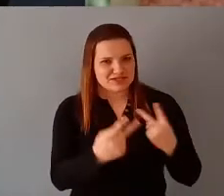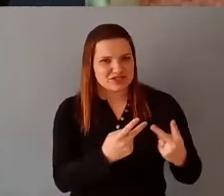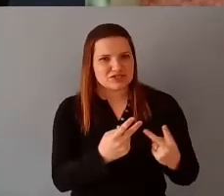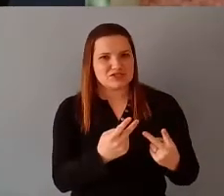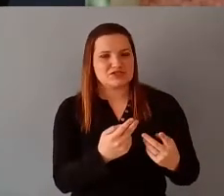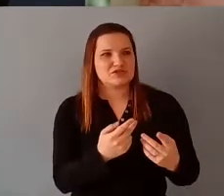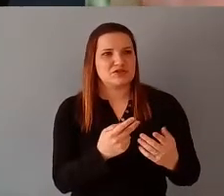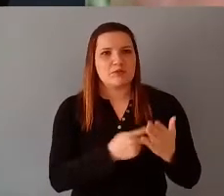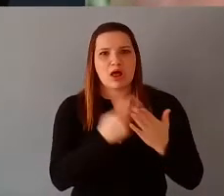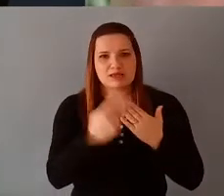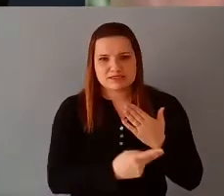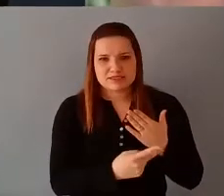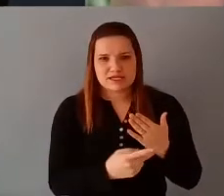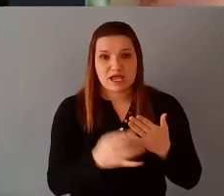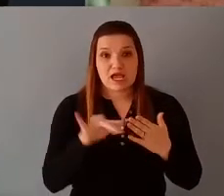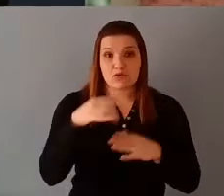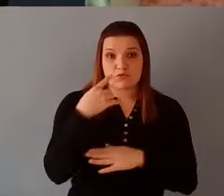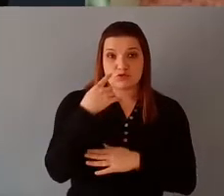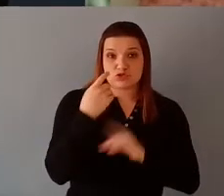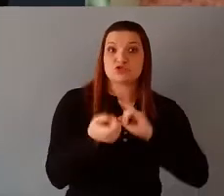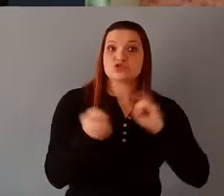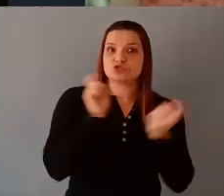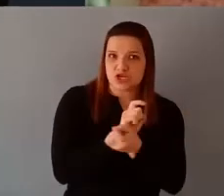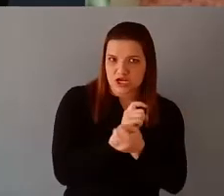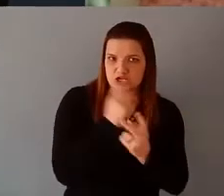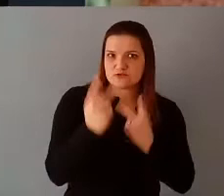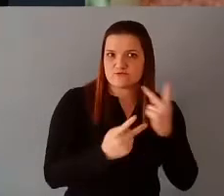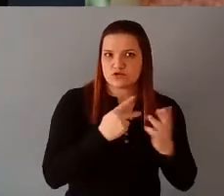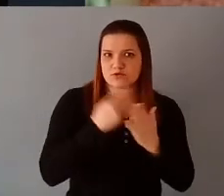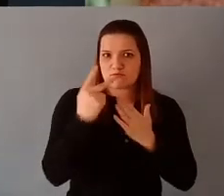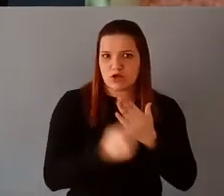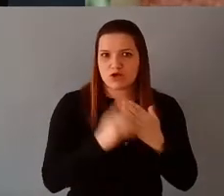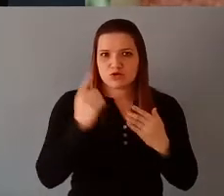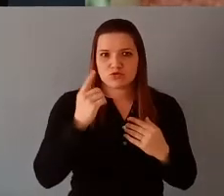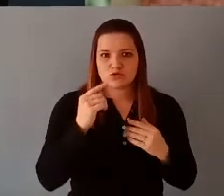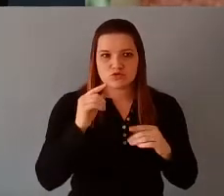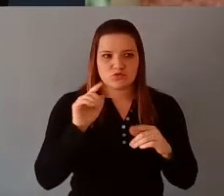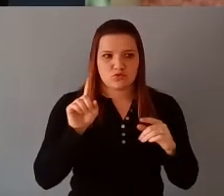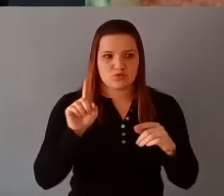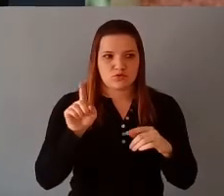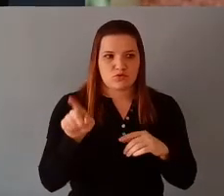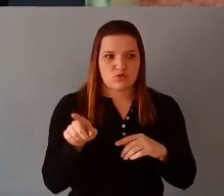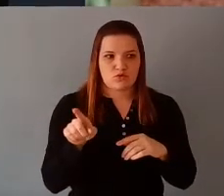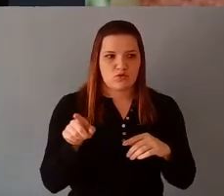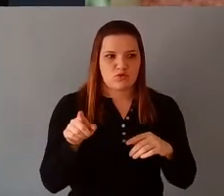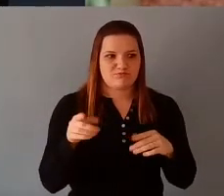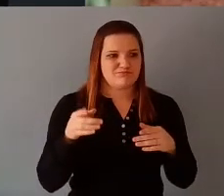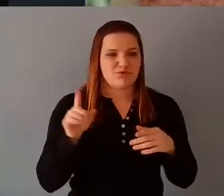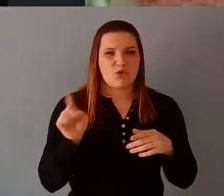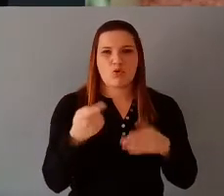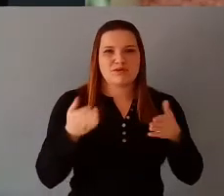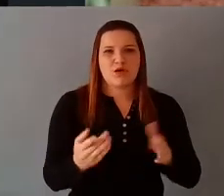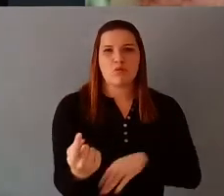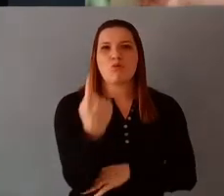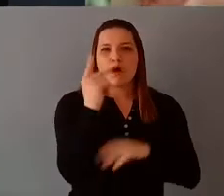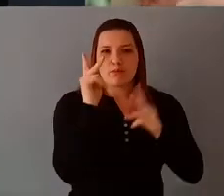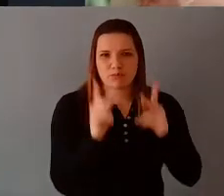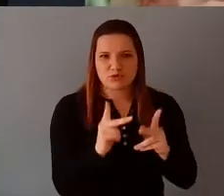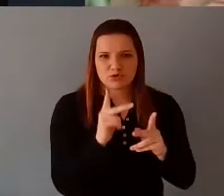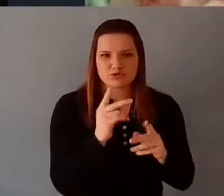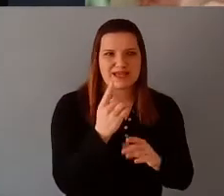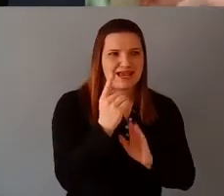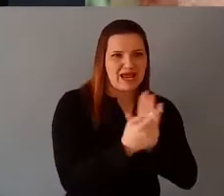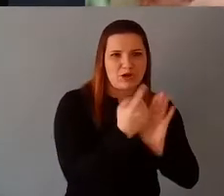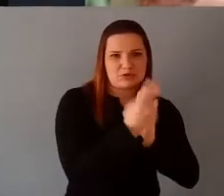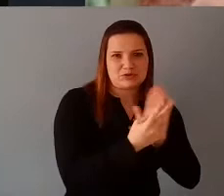on these calls, and we've just changed the visitor policy to only allow one unique visitor for a couple of hours in the morning and a couple